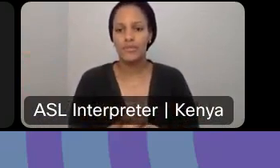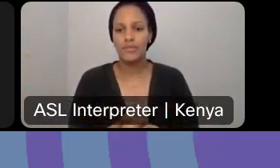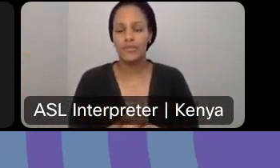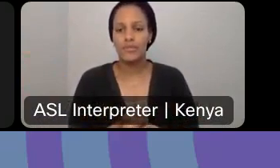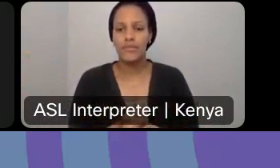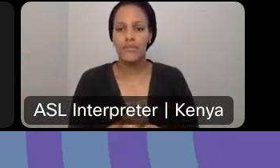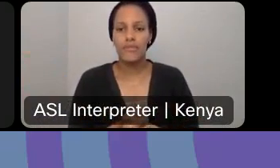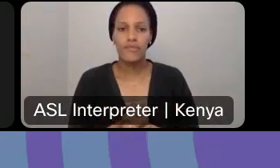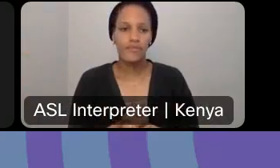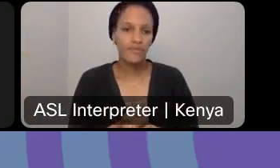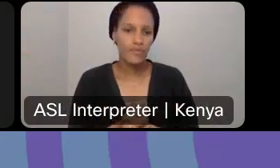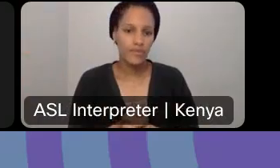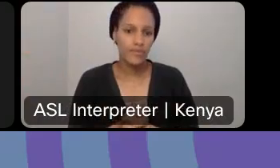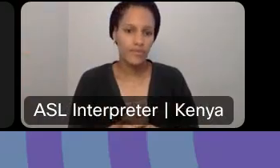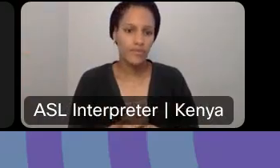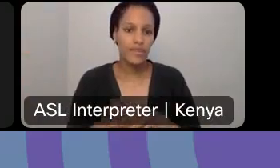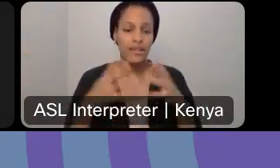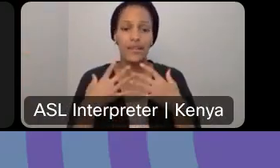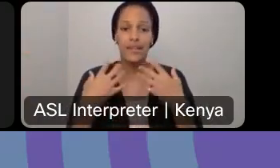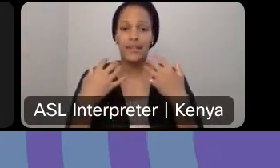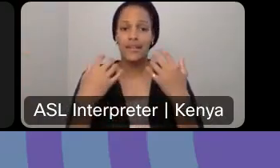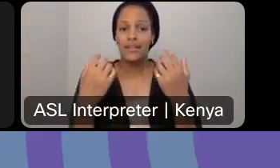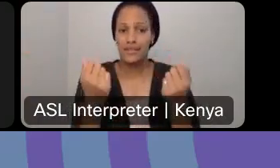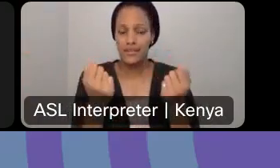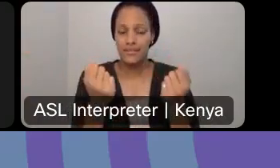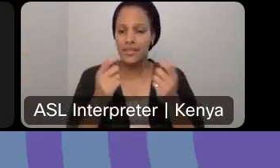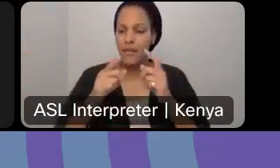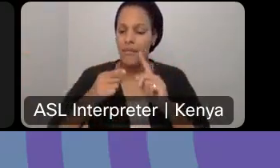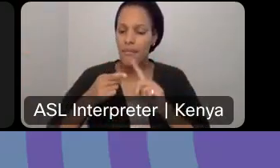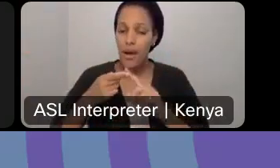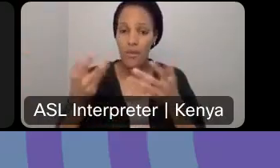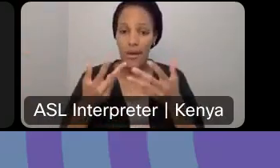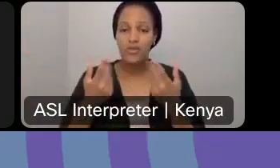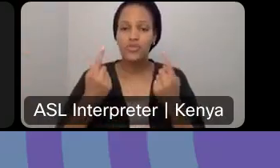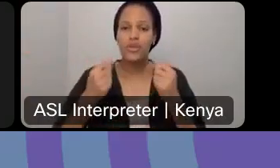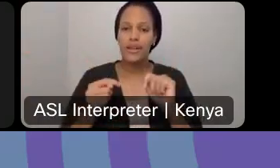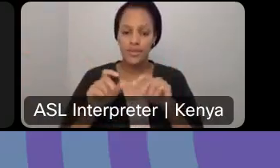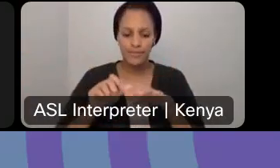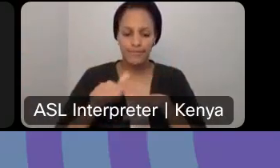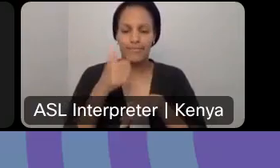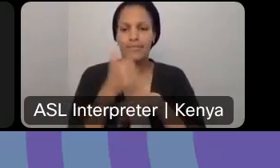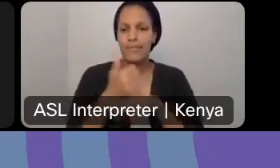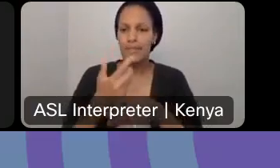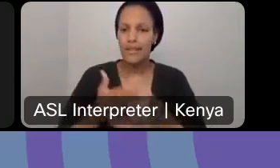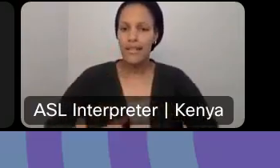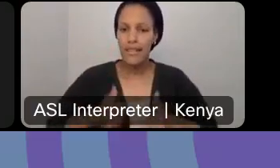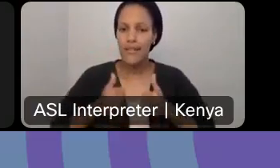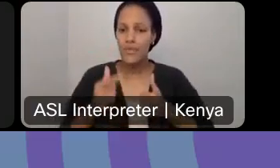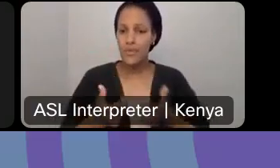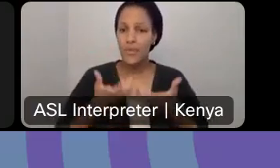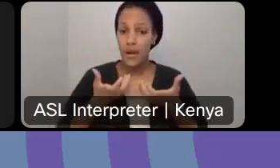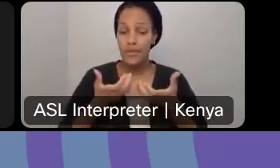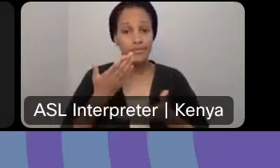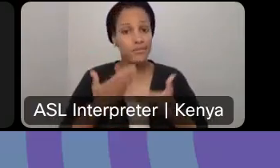Healing is about building the capability to live the life you want, which may include building